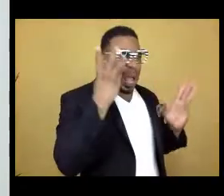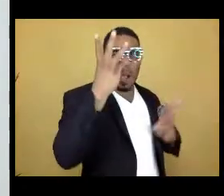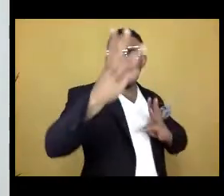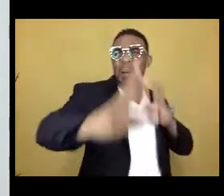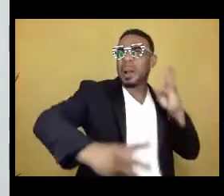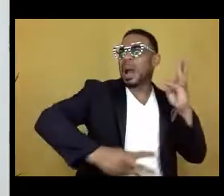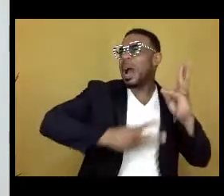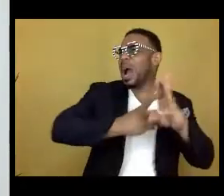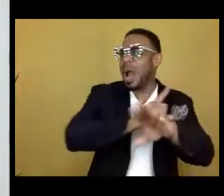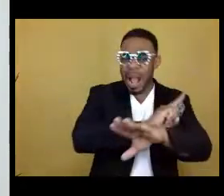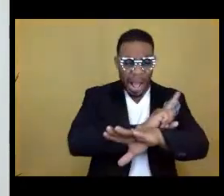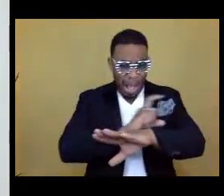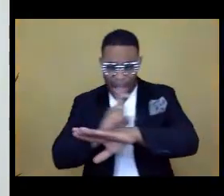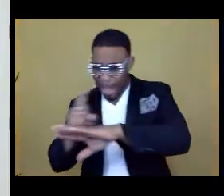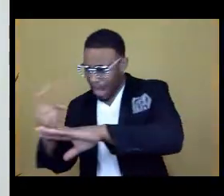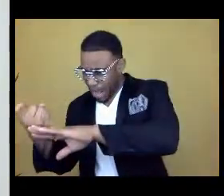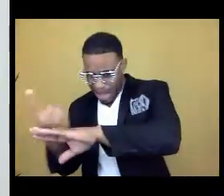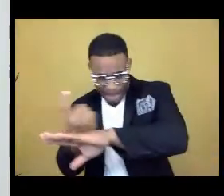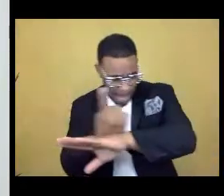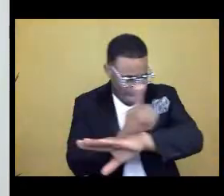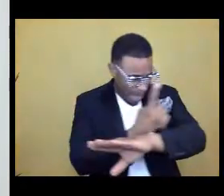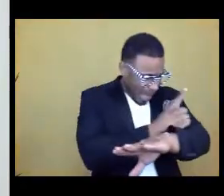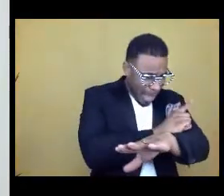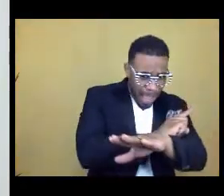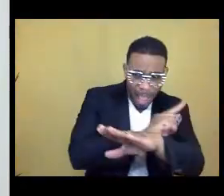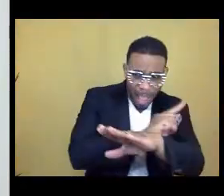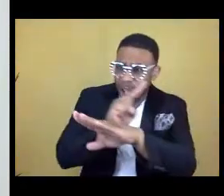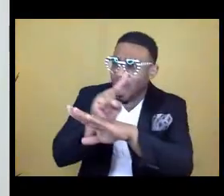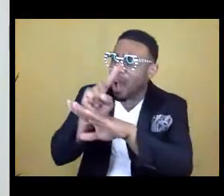out here